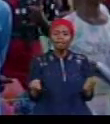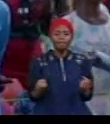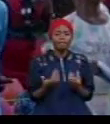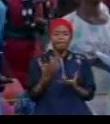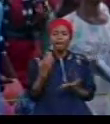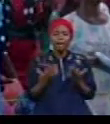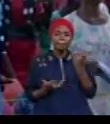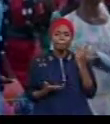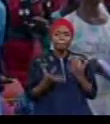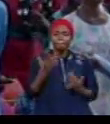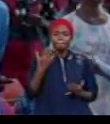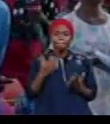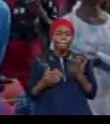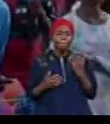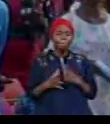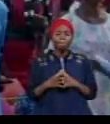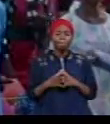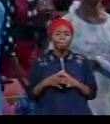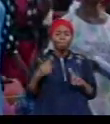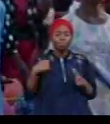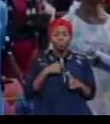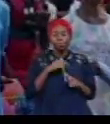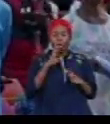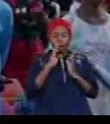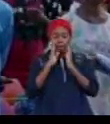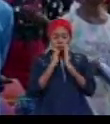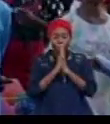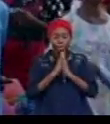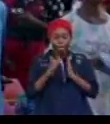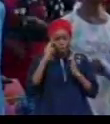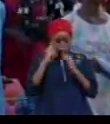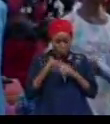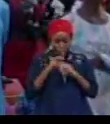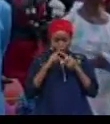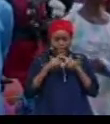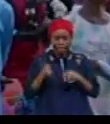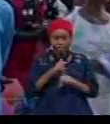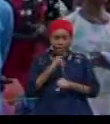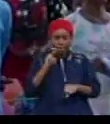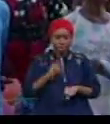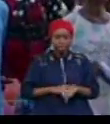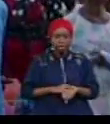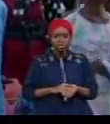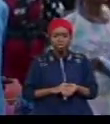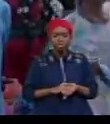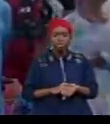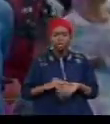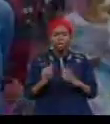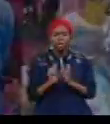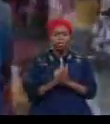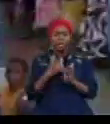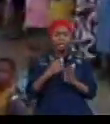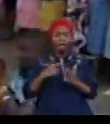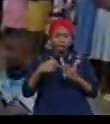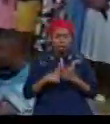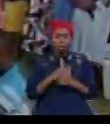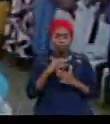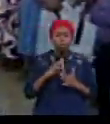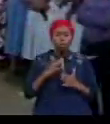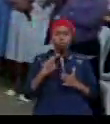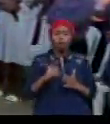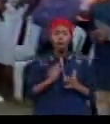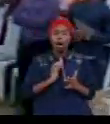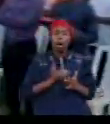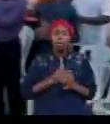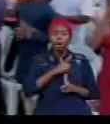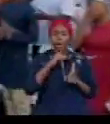We're interceding for nations that the gospel of our Lord Jesus Christ will penetrate all nations